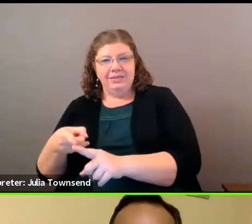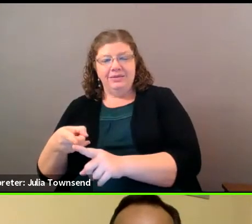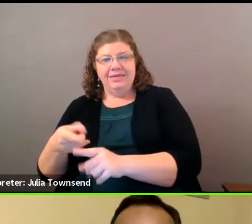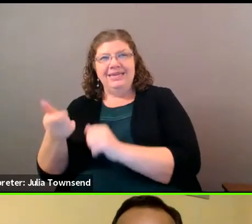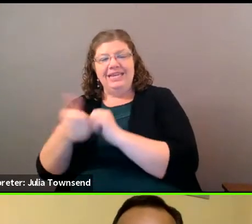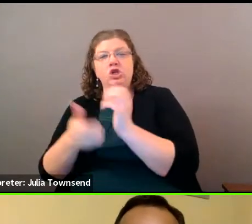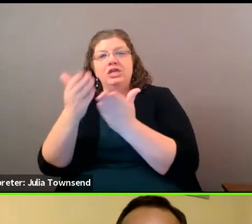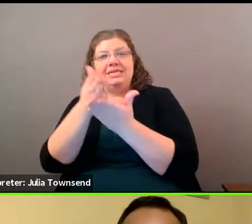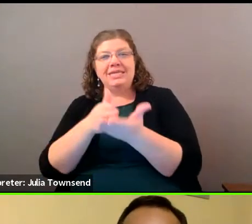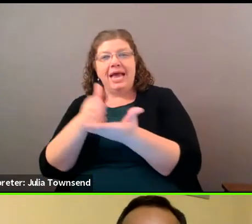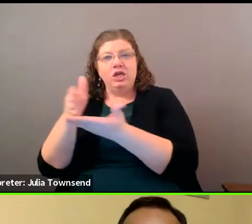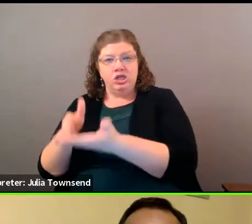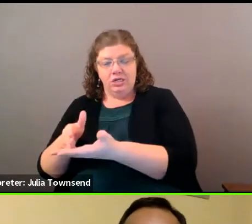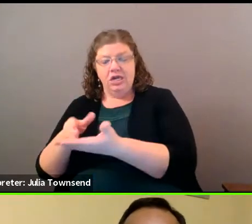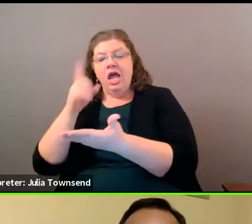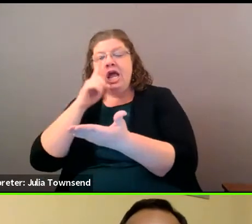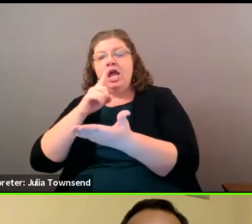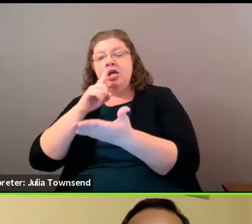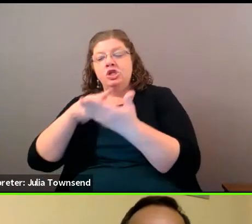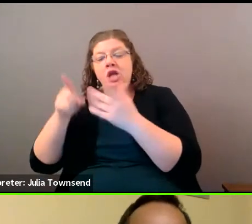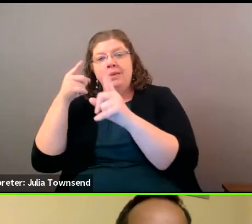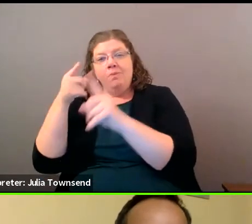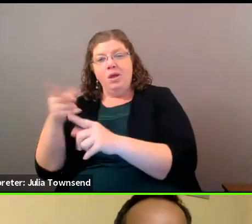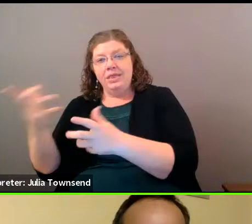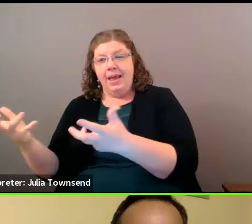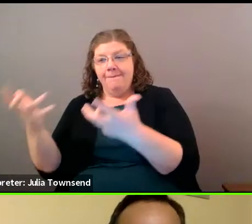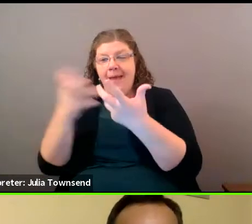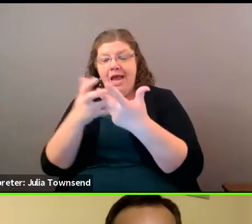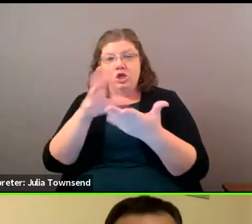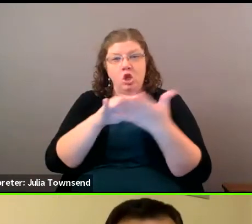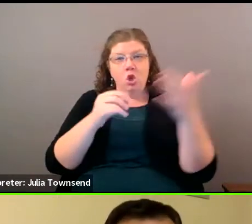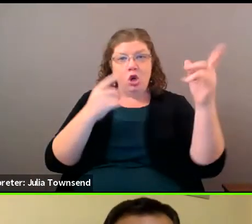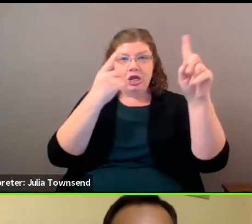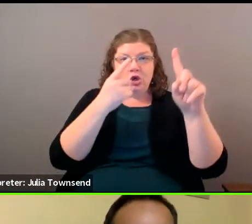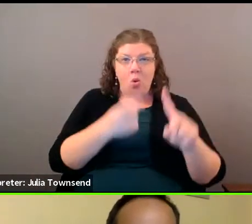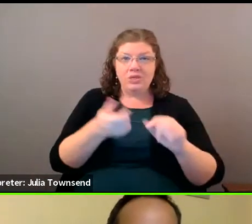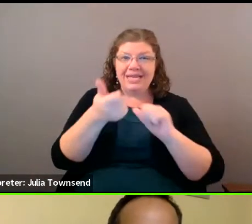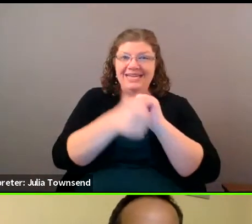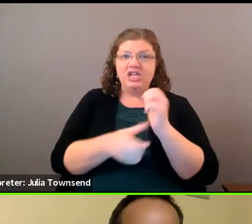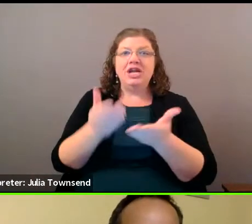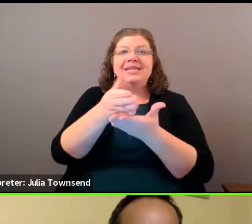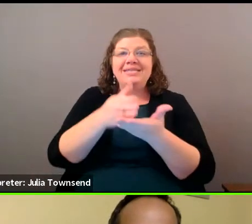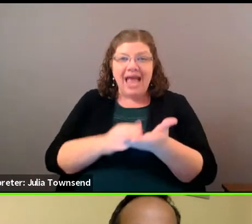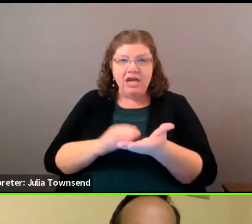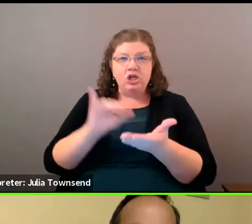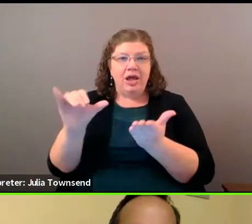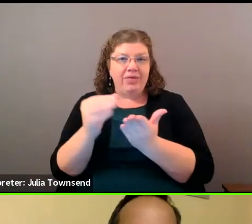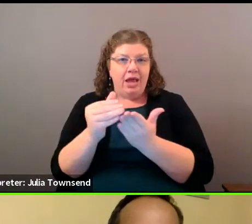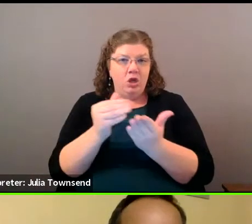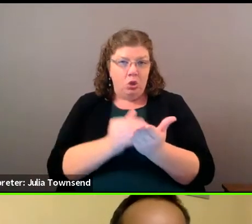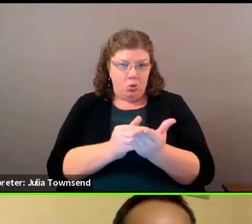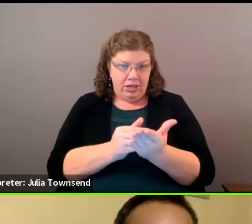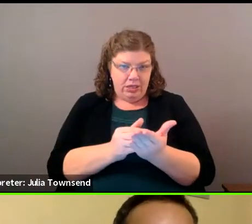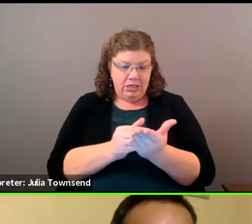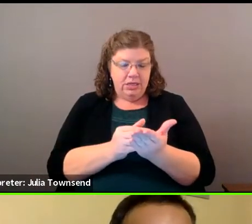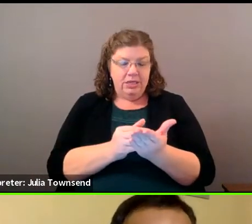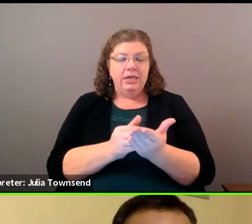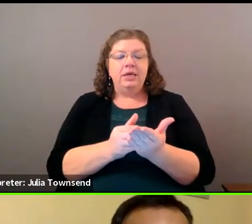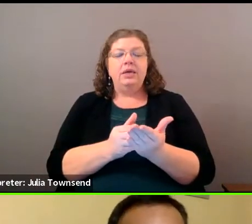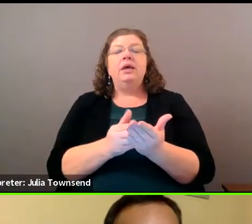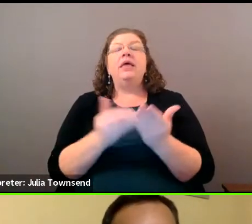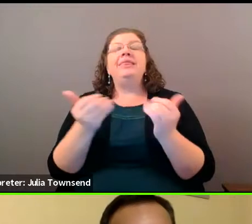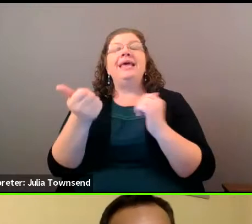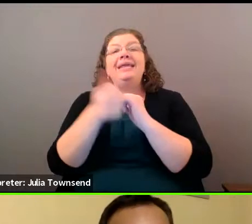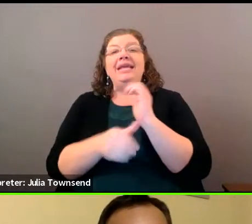formative. Checkpoints that match to the learning goals of each section of a unit. And then each